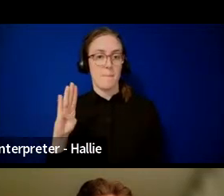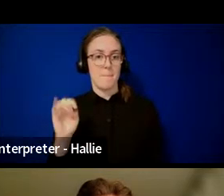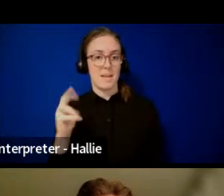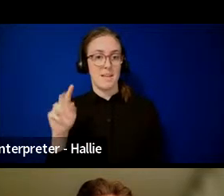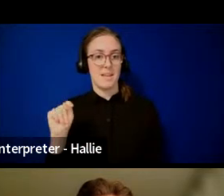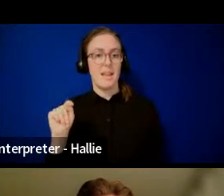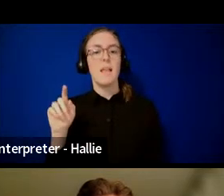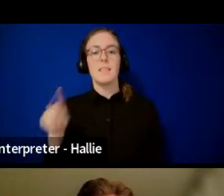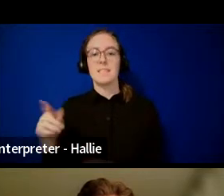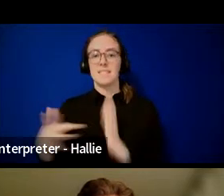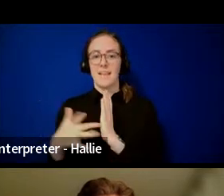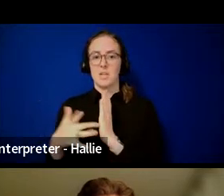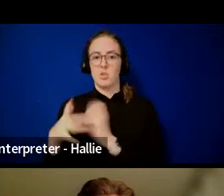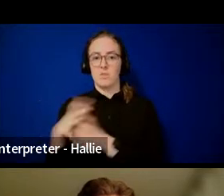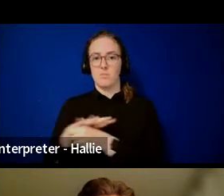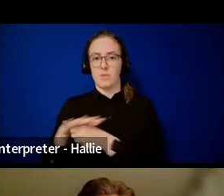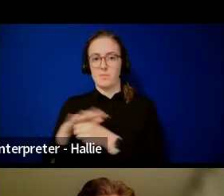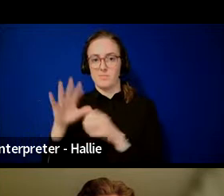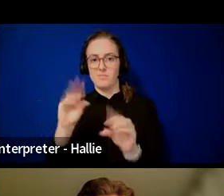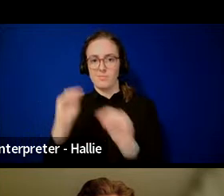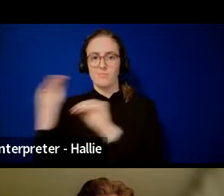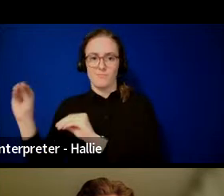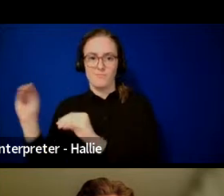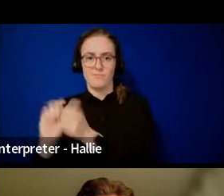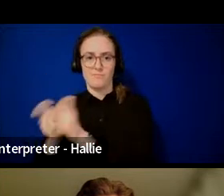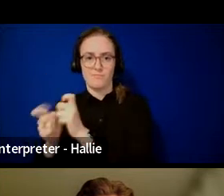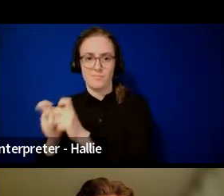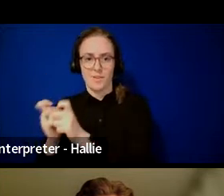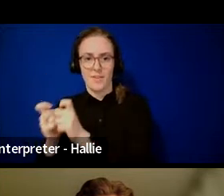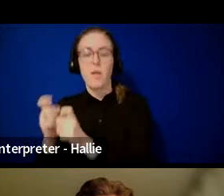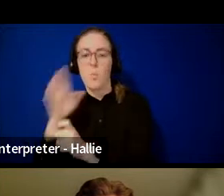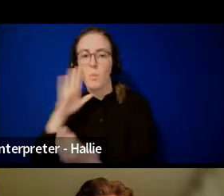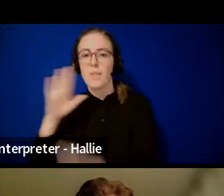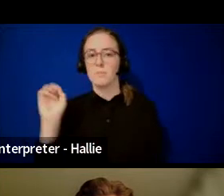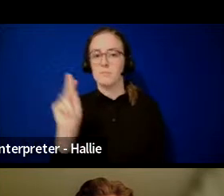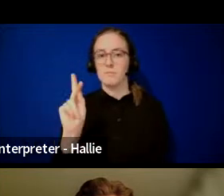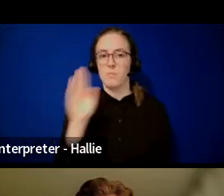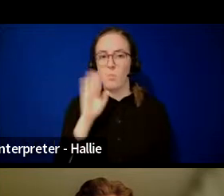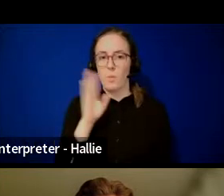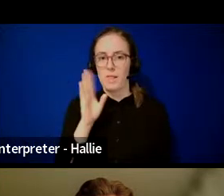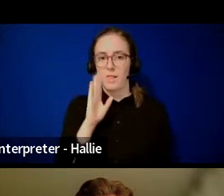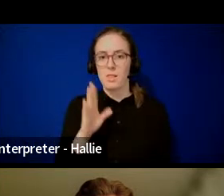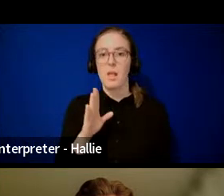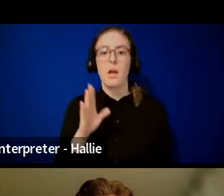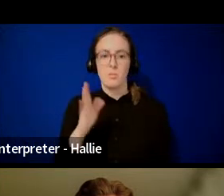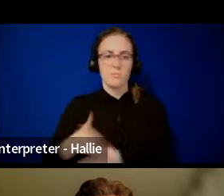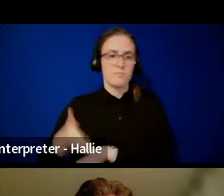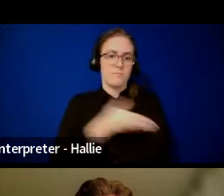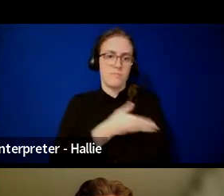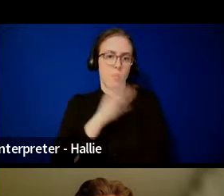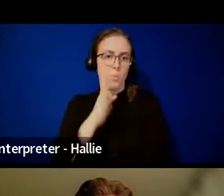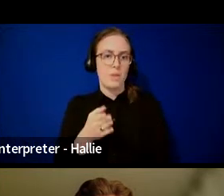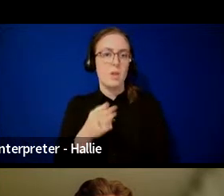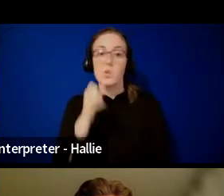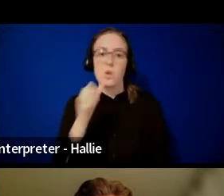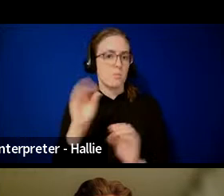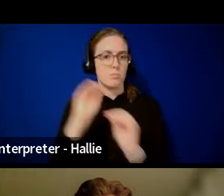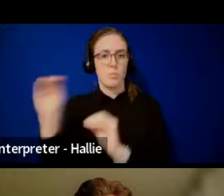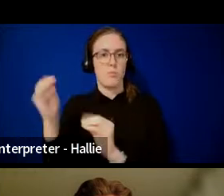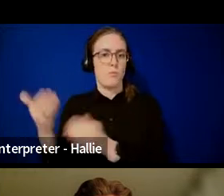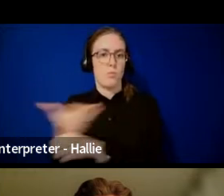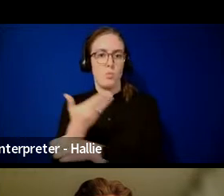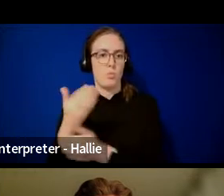been modified. It's going right back out there to where it belongs. It's just going to be better than it was. So it wasn't moved to a new